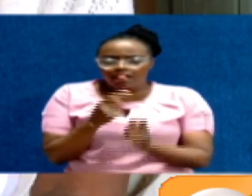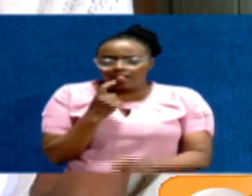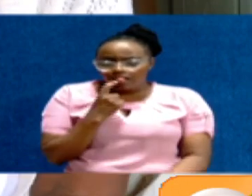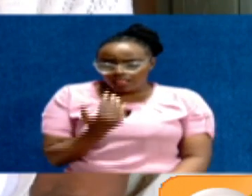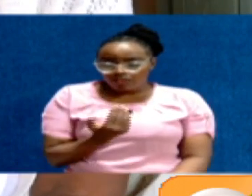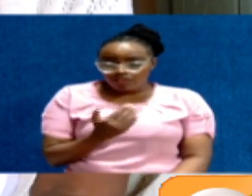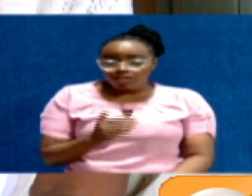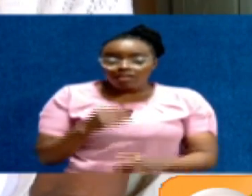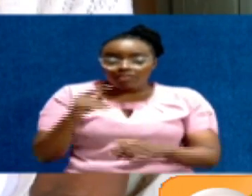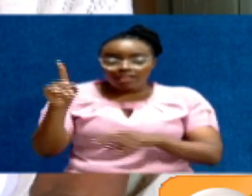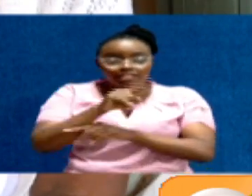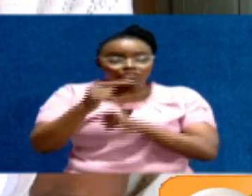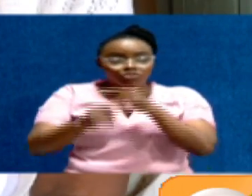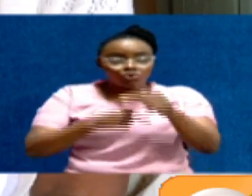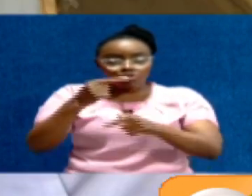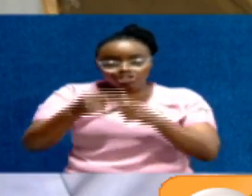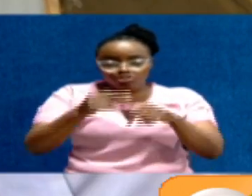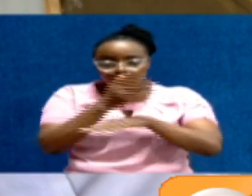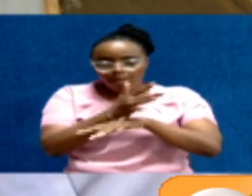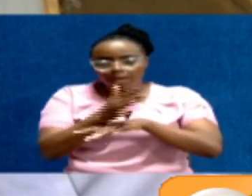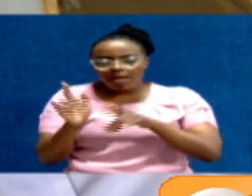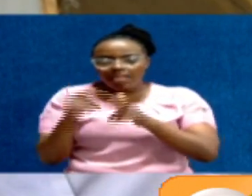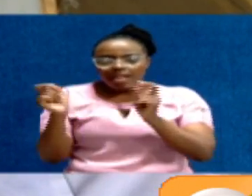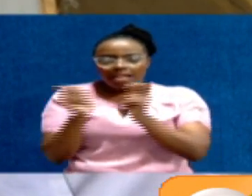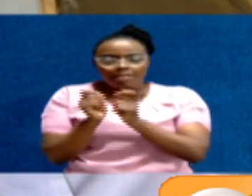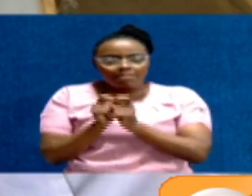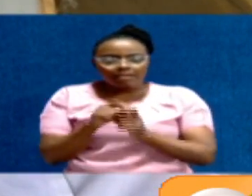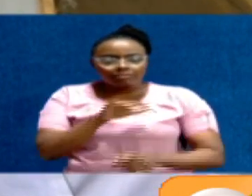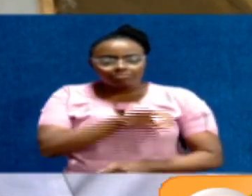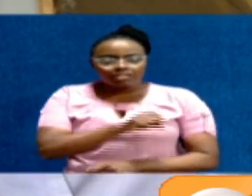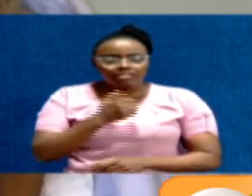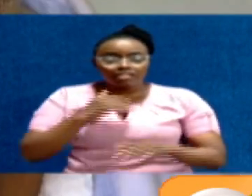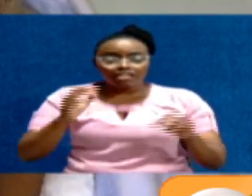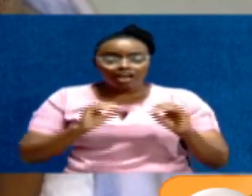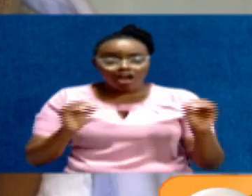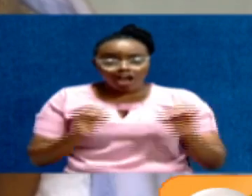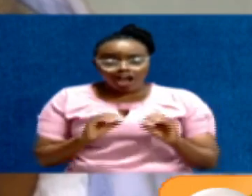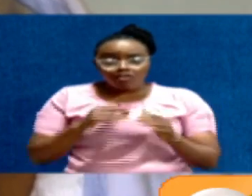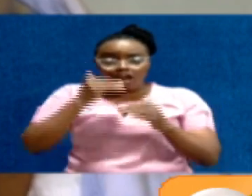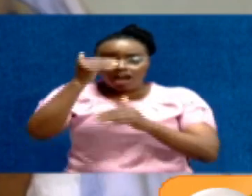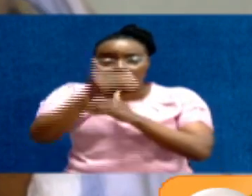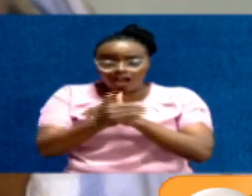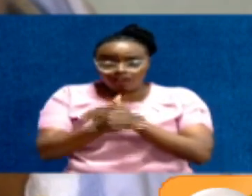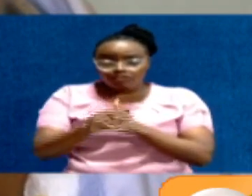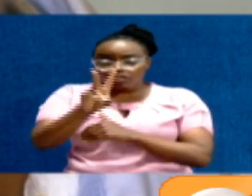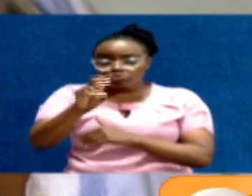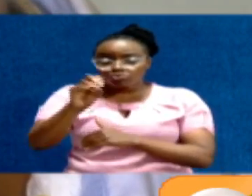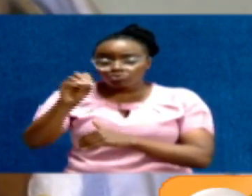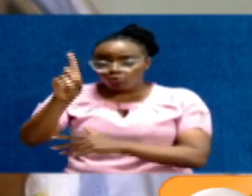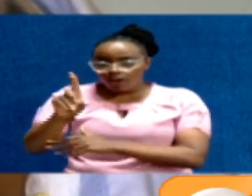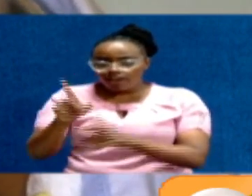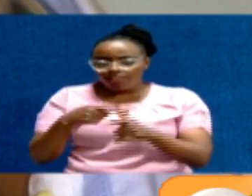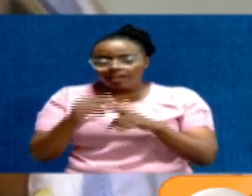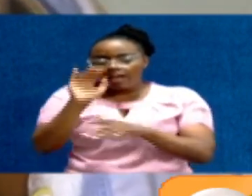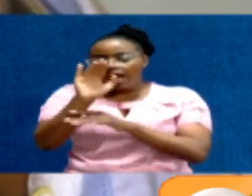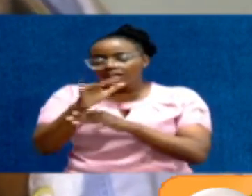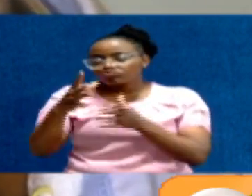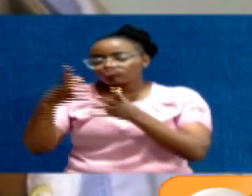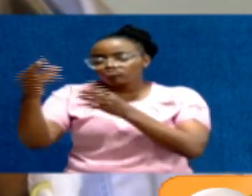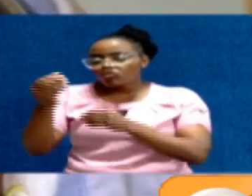tongue. Days passed by and the pain became unbearable. It was only after 2001 that he sought